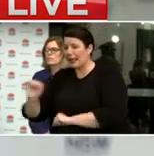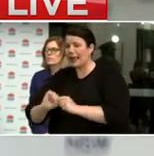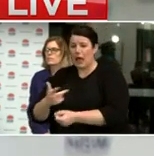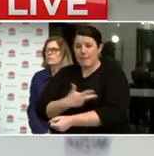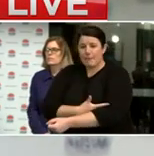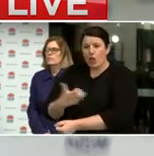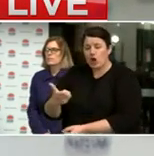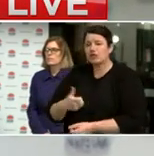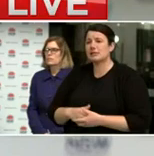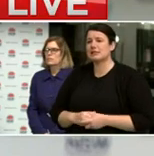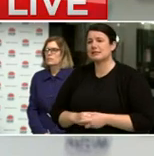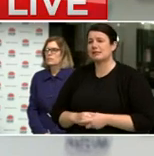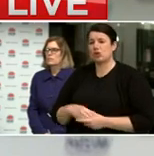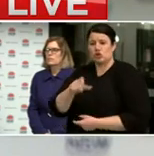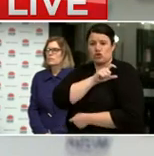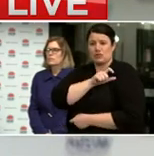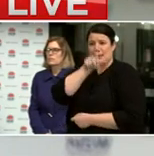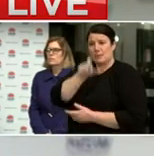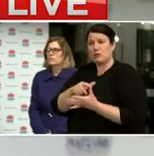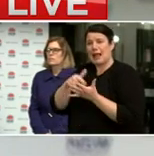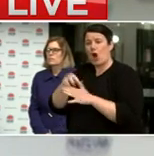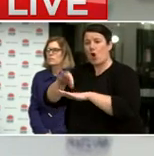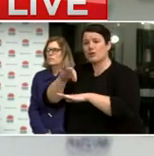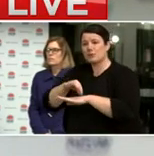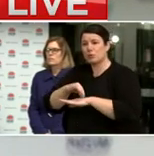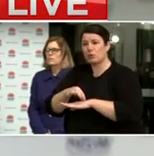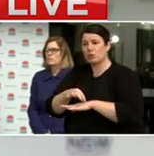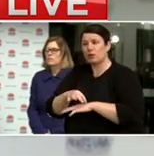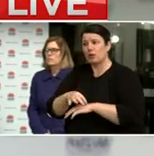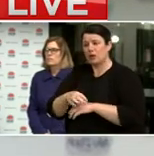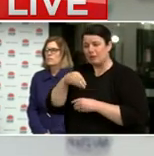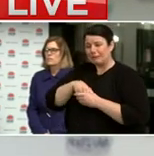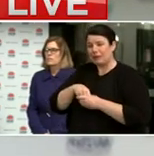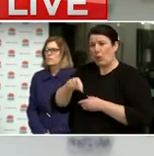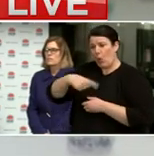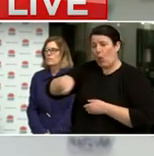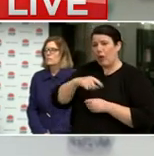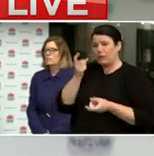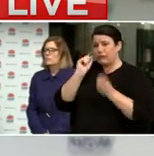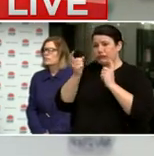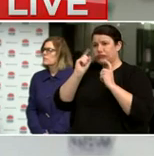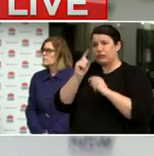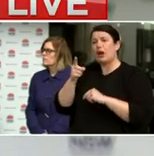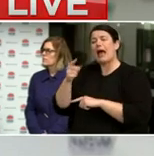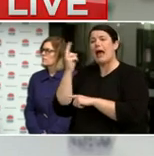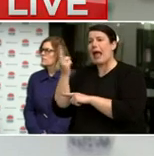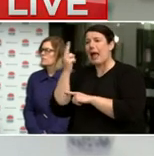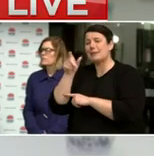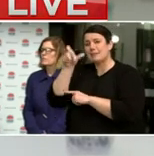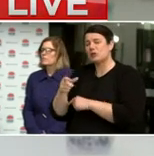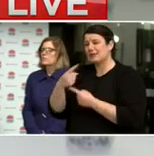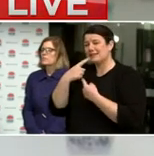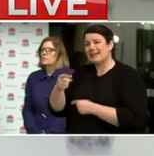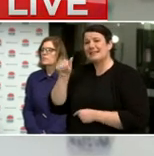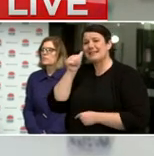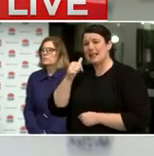pathologist, a security officer, they've got their own anxieties at the moment. And yesterday, a paramedic raised it very clearly with us. He